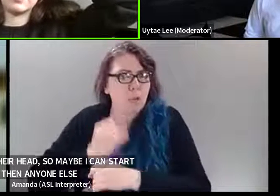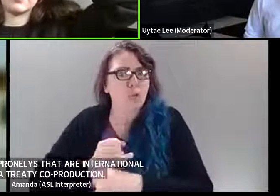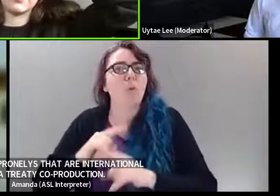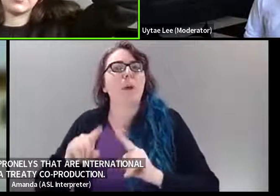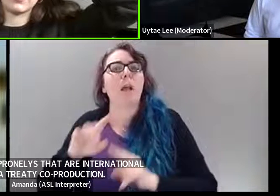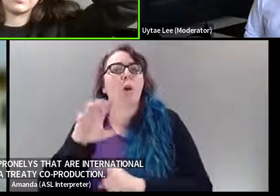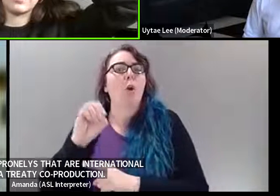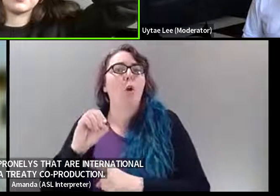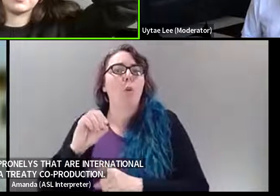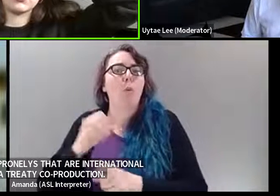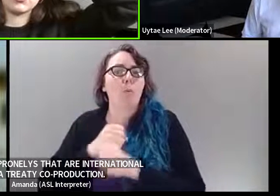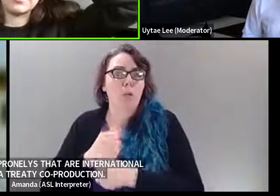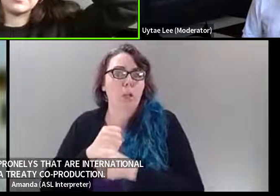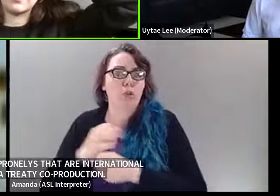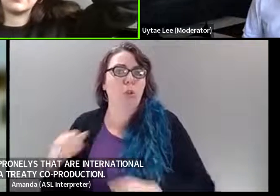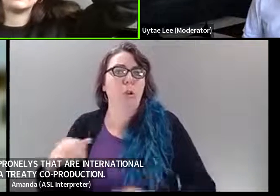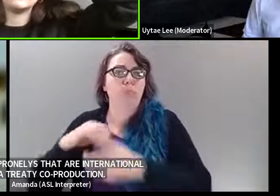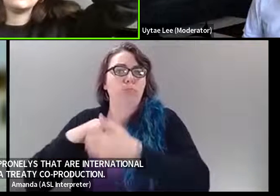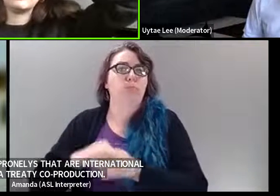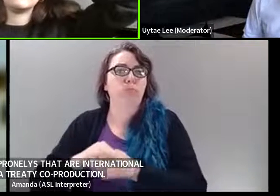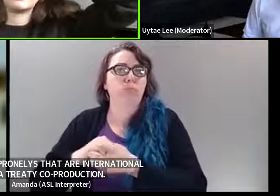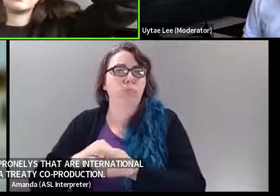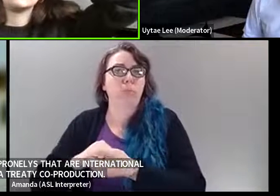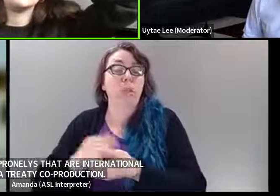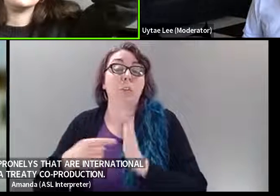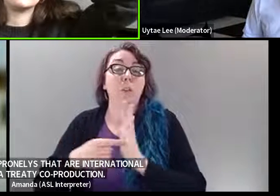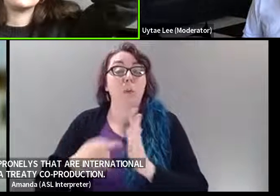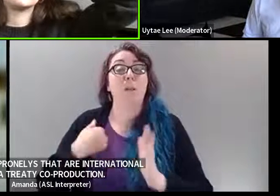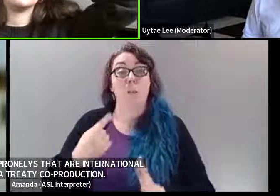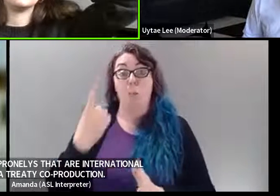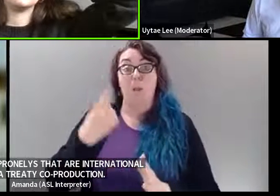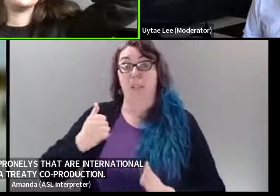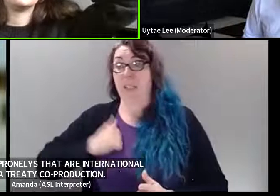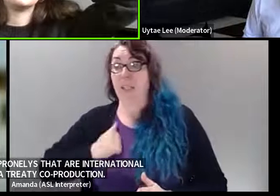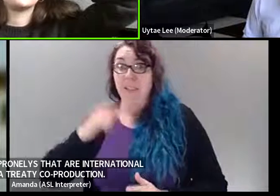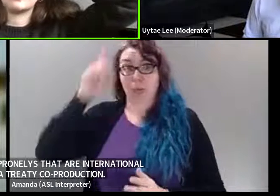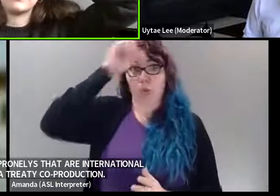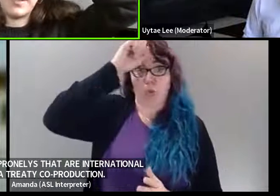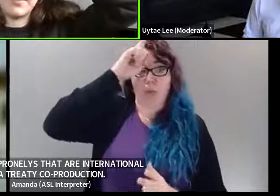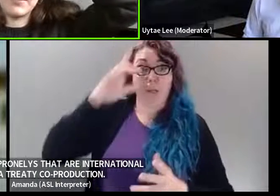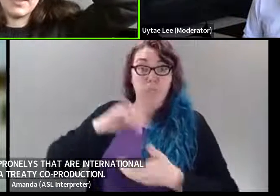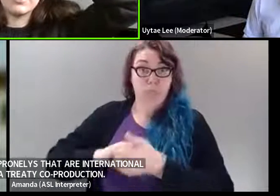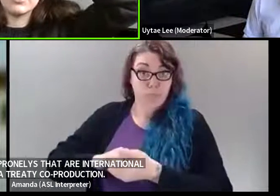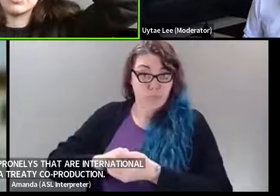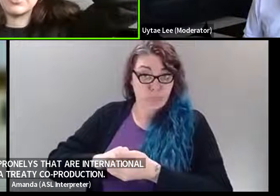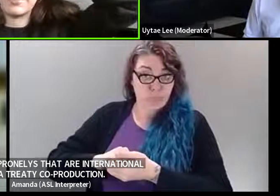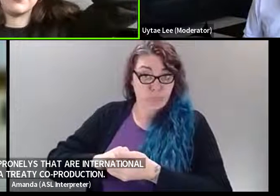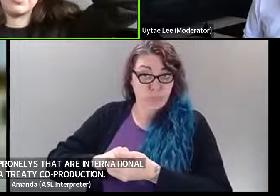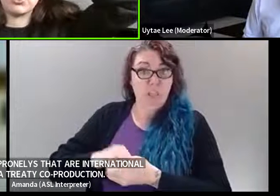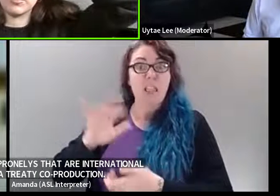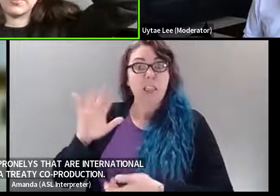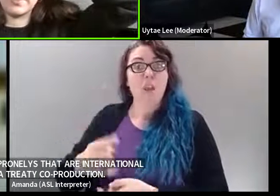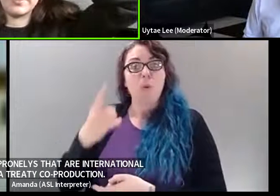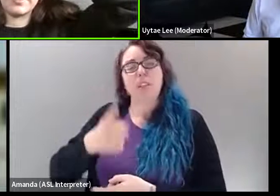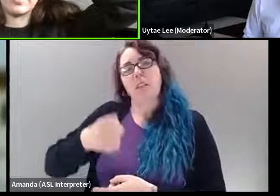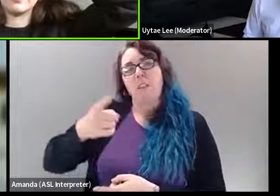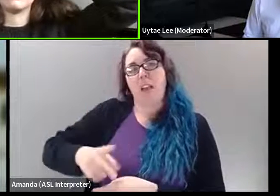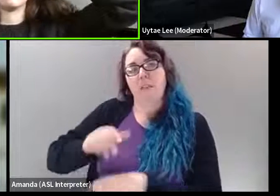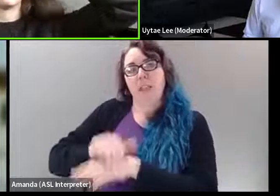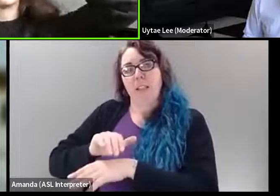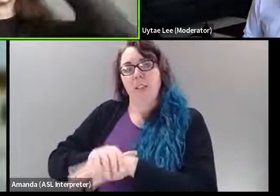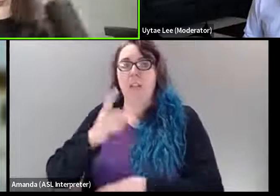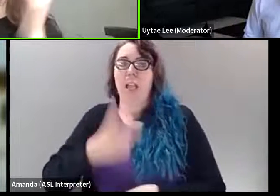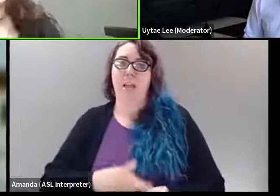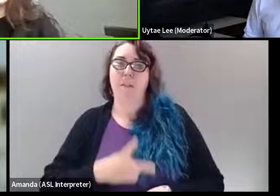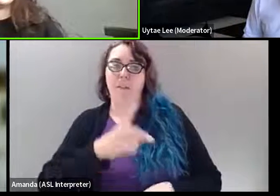co-production, and ZDF Arte is on the German side. And that is, kind of half in English and half in German, and